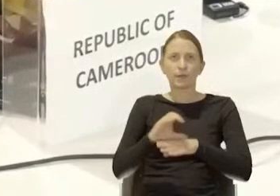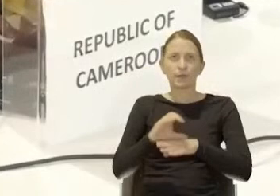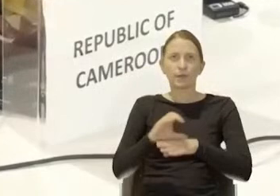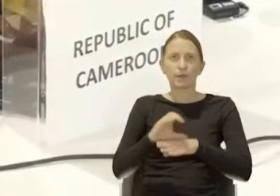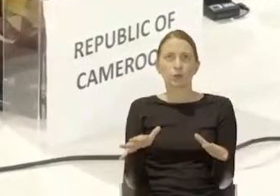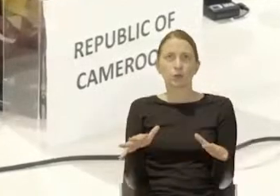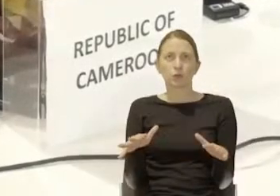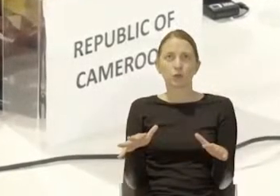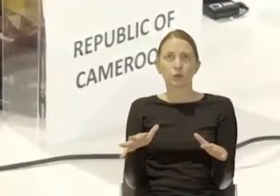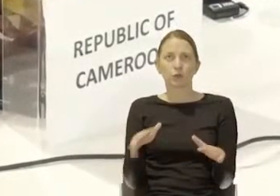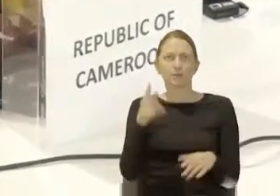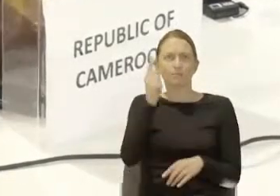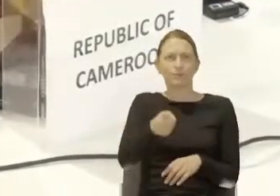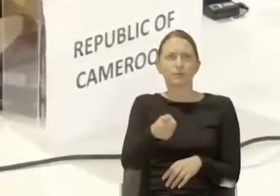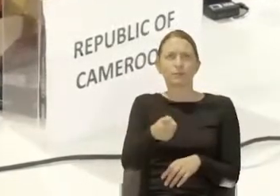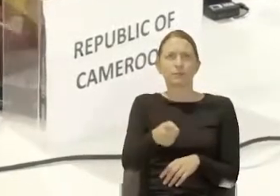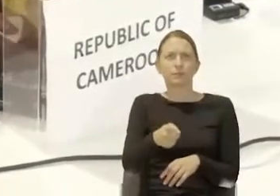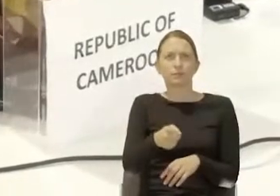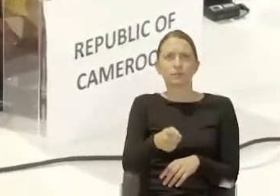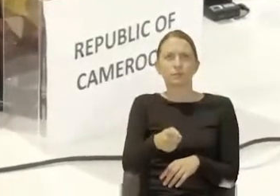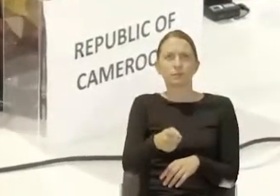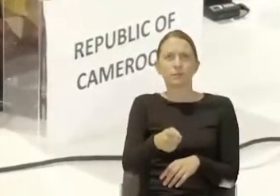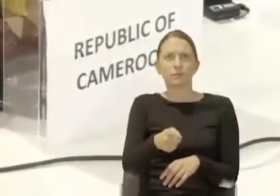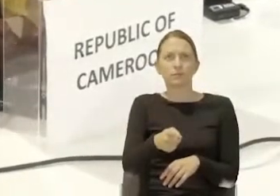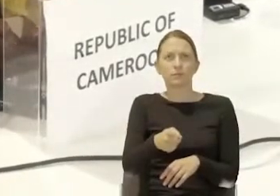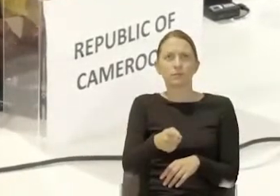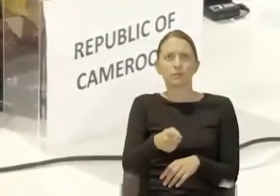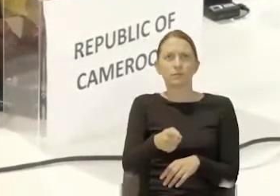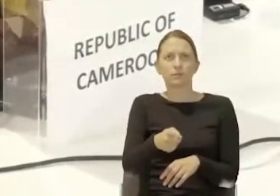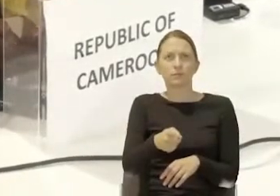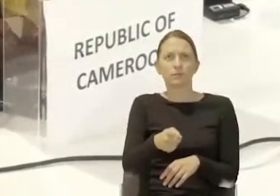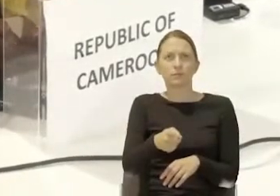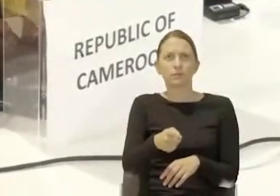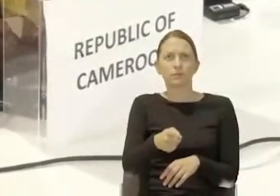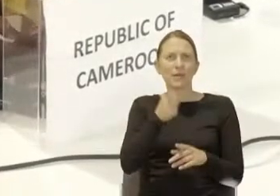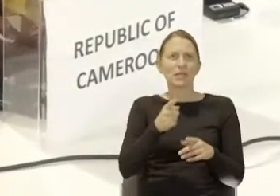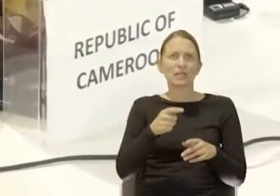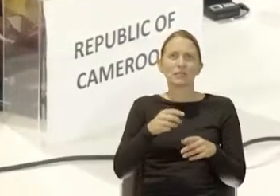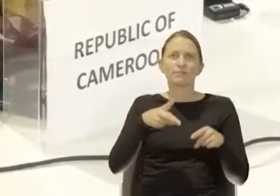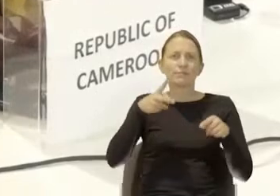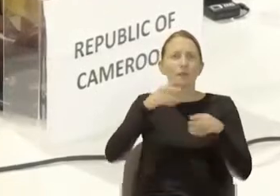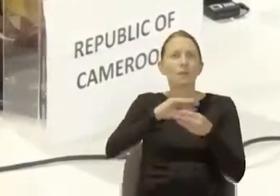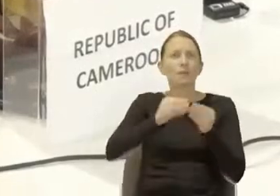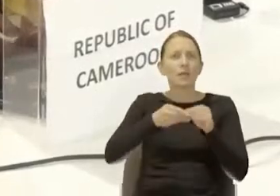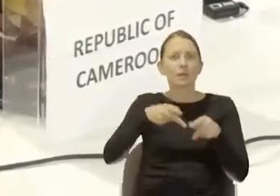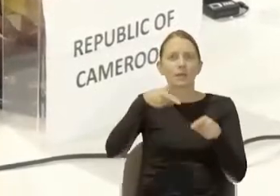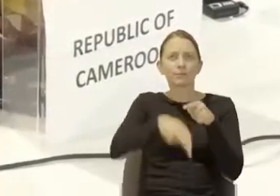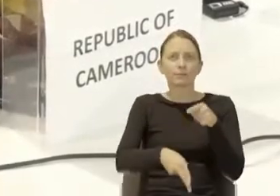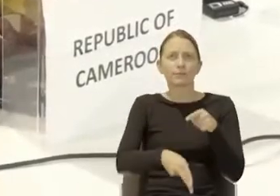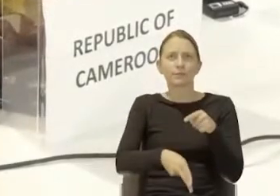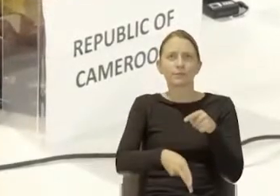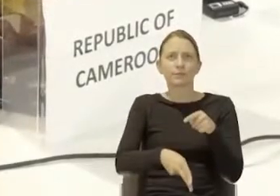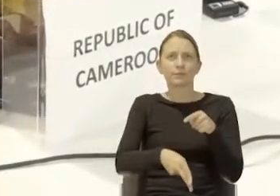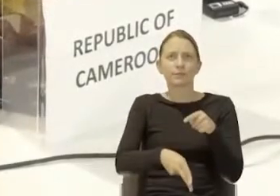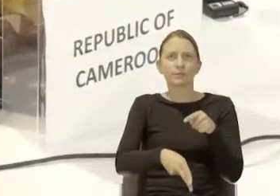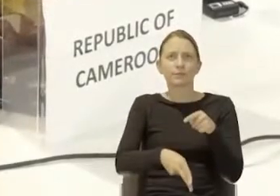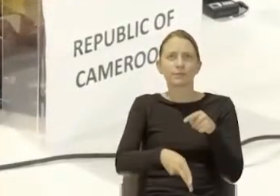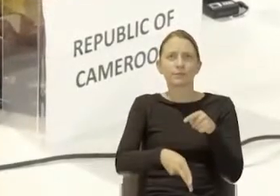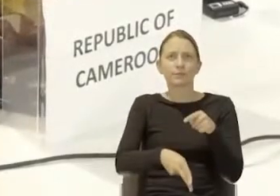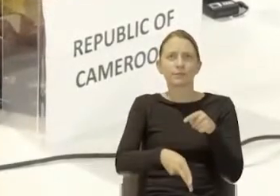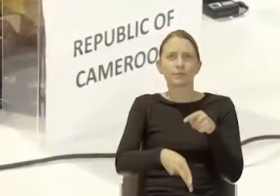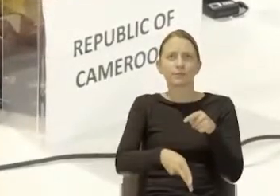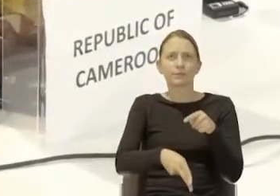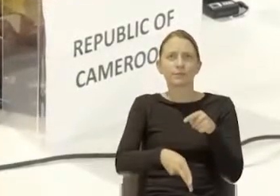actually forced the government to really do anything they can to improve the situation of housing so